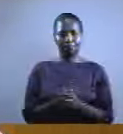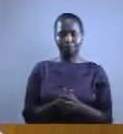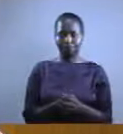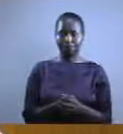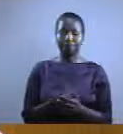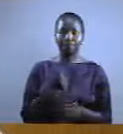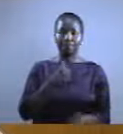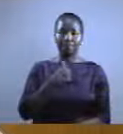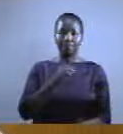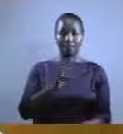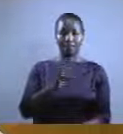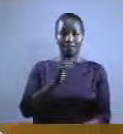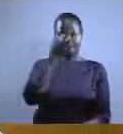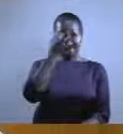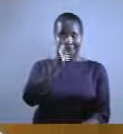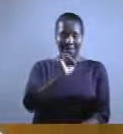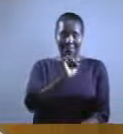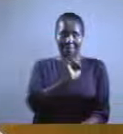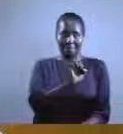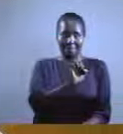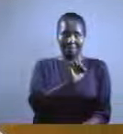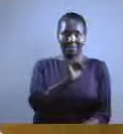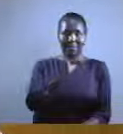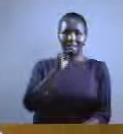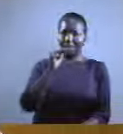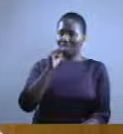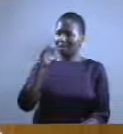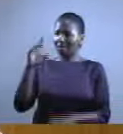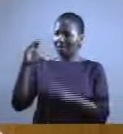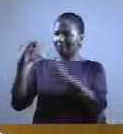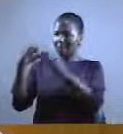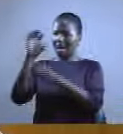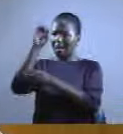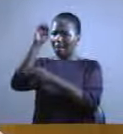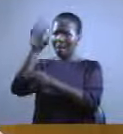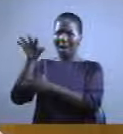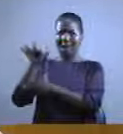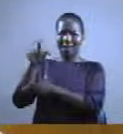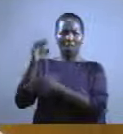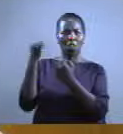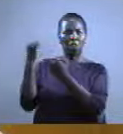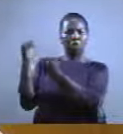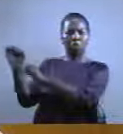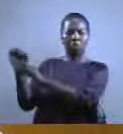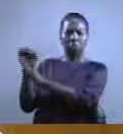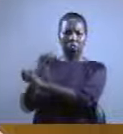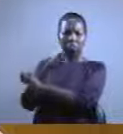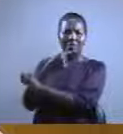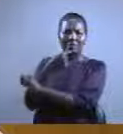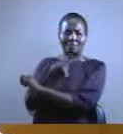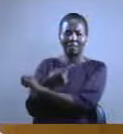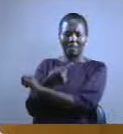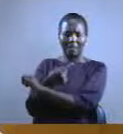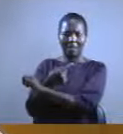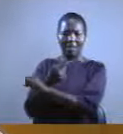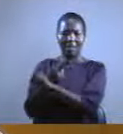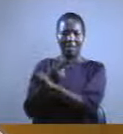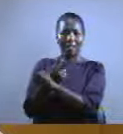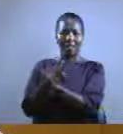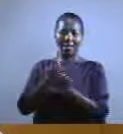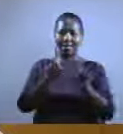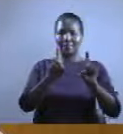"The government seems to despise the industry." I quote. He further went on to